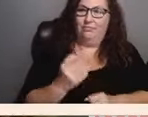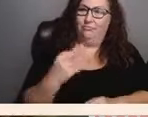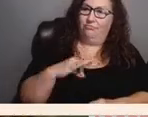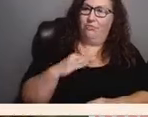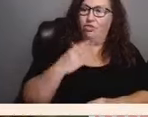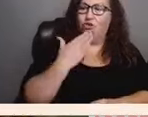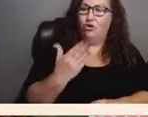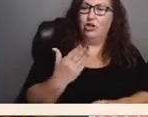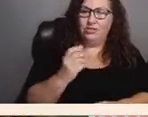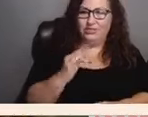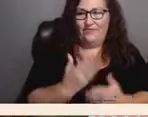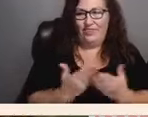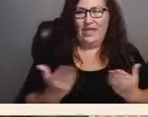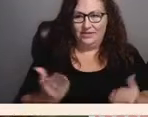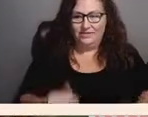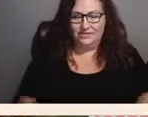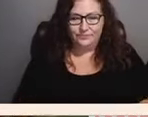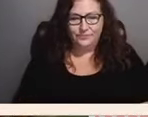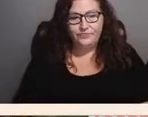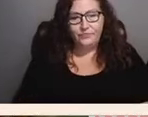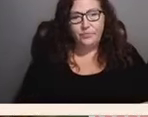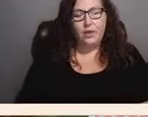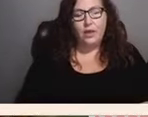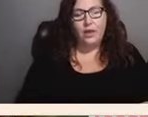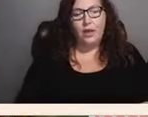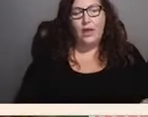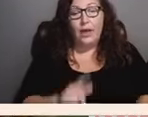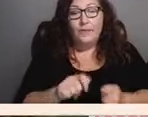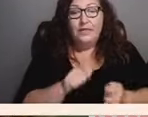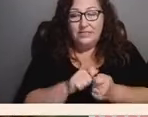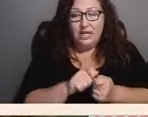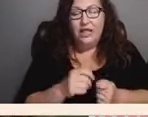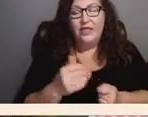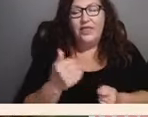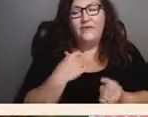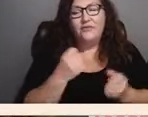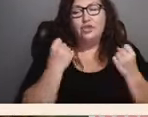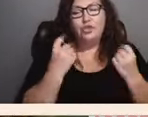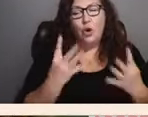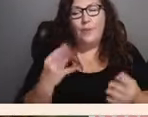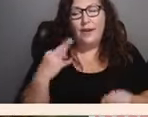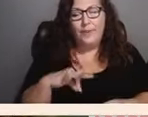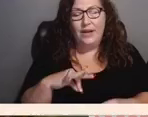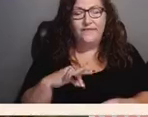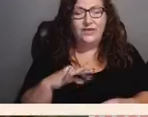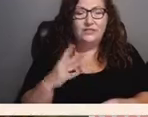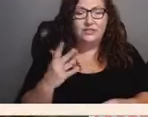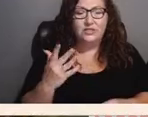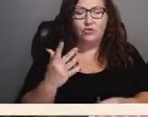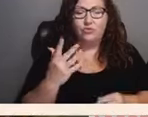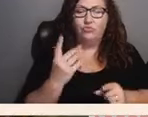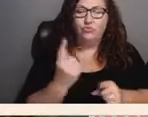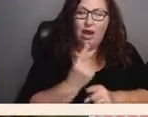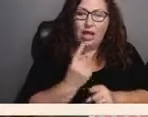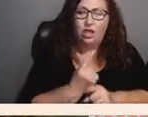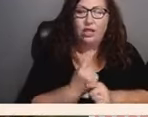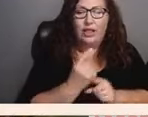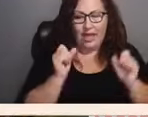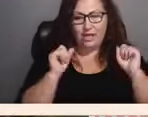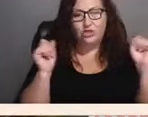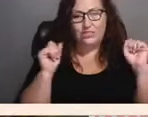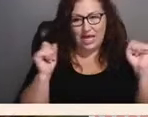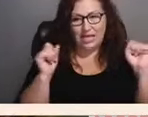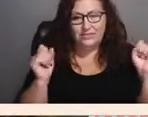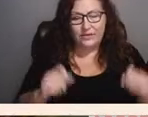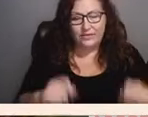things. And particularly, there are so many benefits to regularly exercise. I've